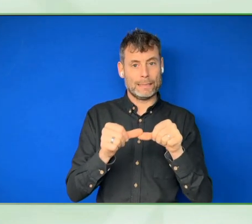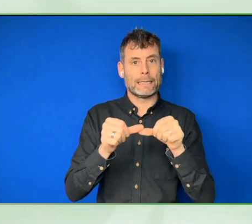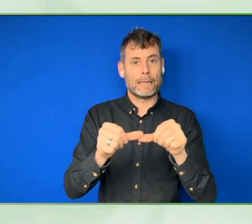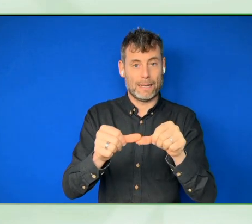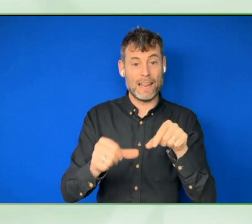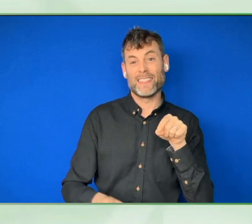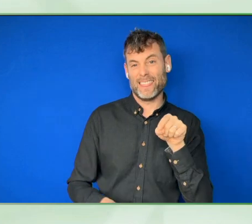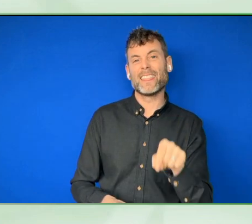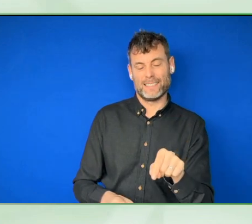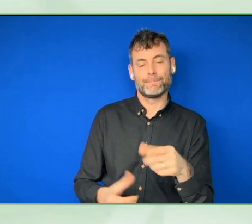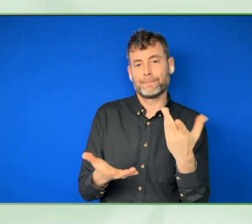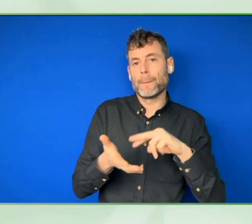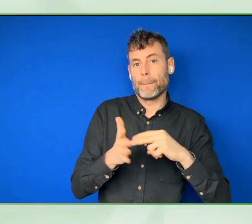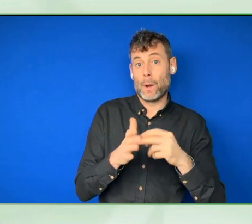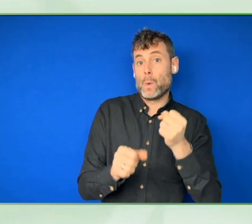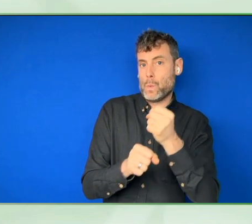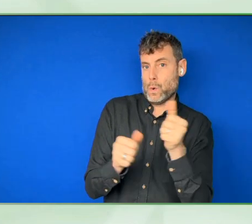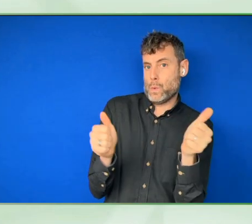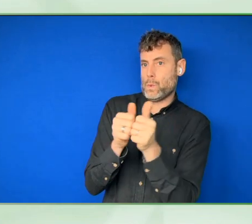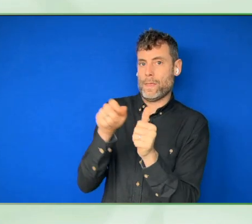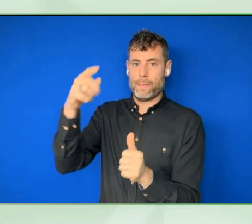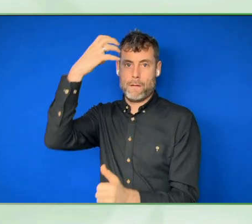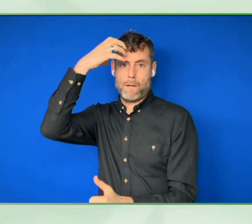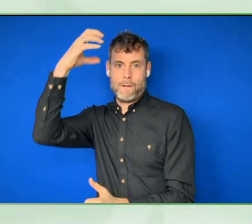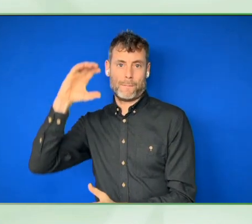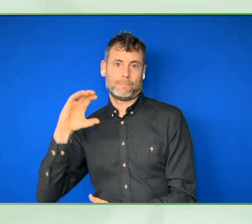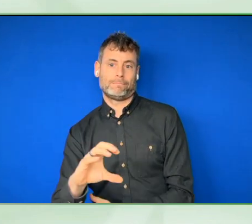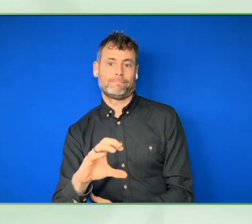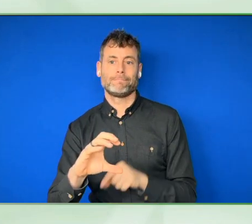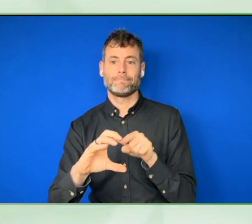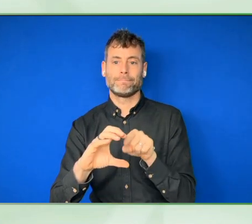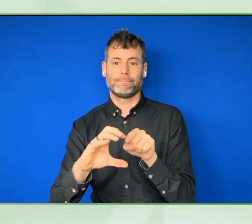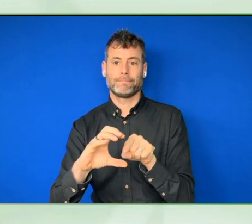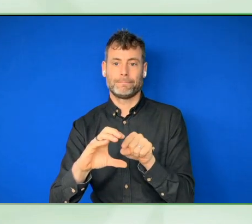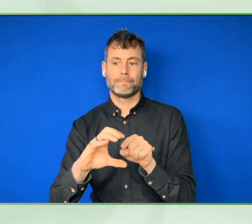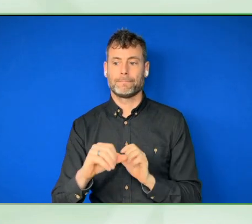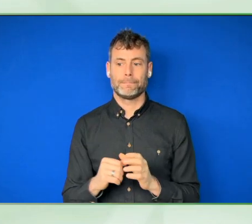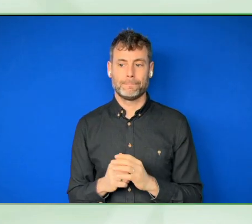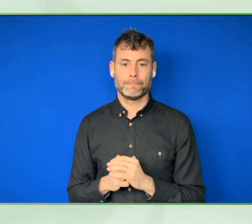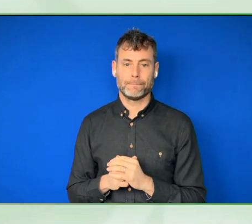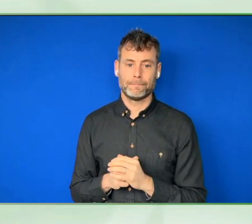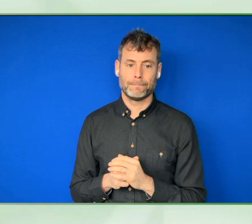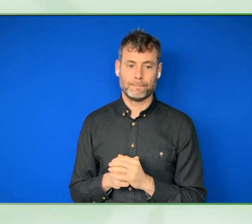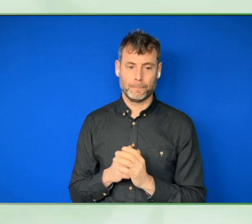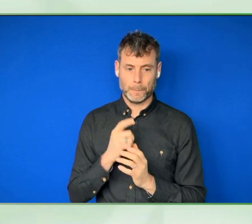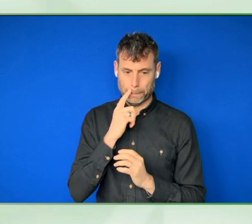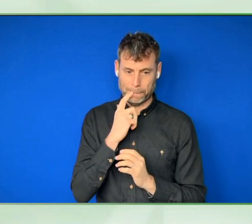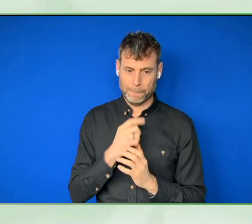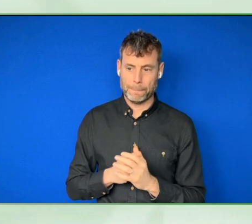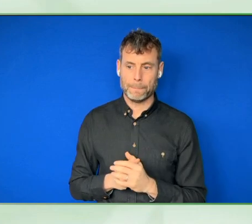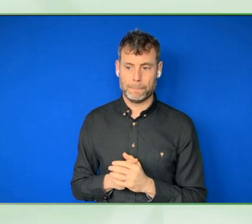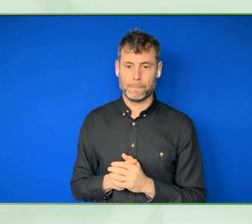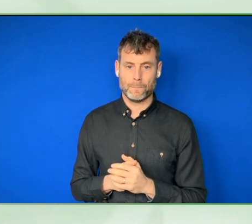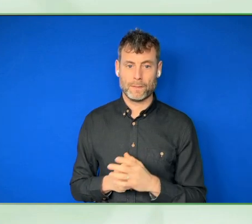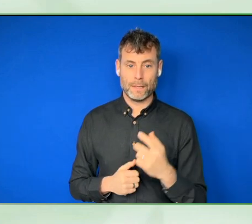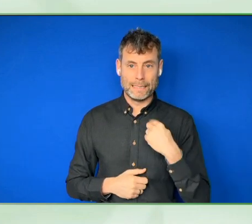Yes. Understood. Thank you, Rosario, for that. So I sense people in the room are bursting. Who's